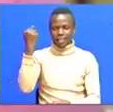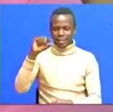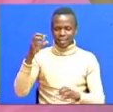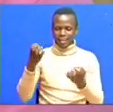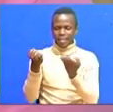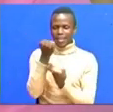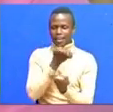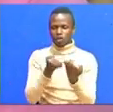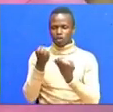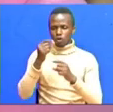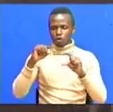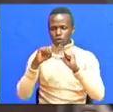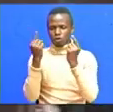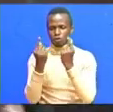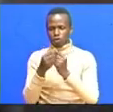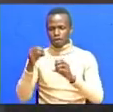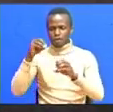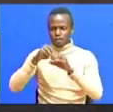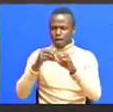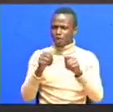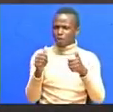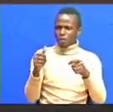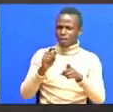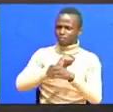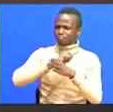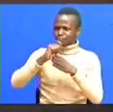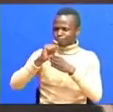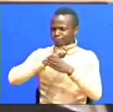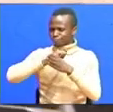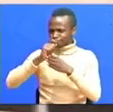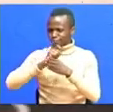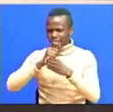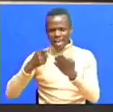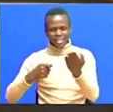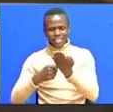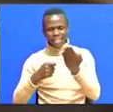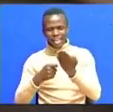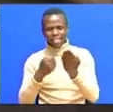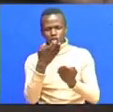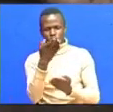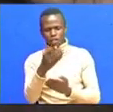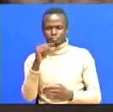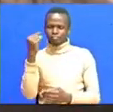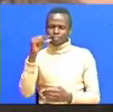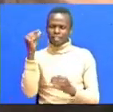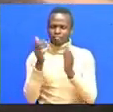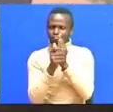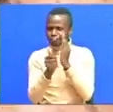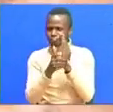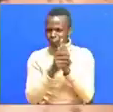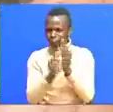hubs invest strategically in training in digitization, green skills,